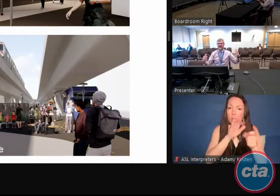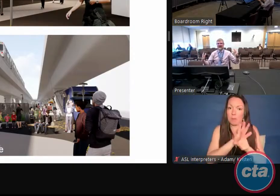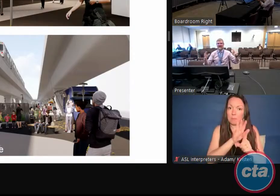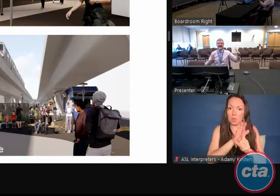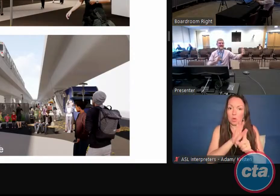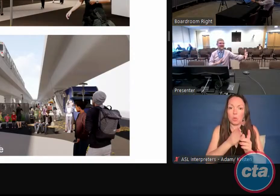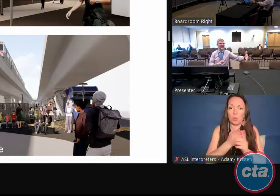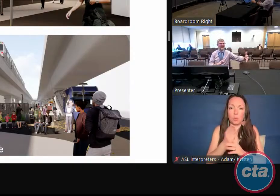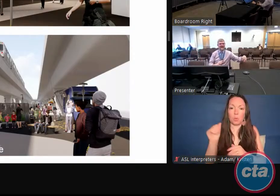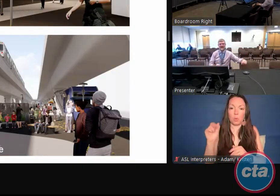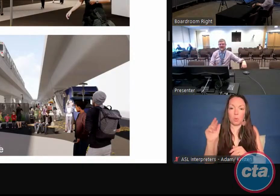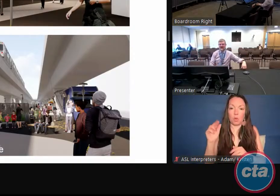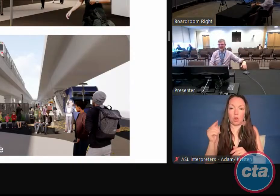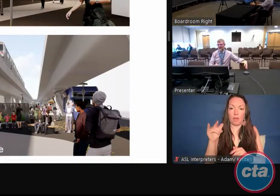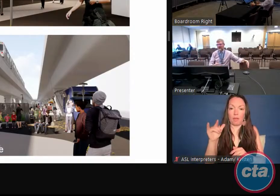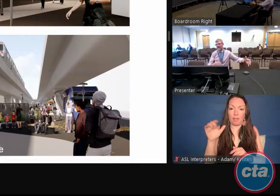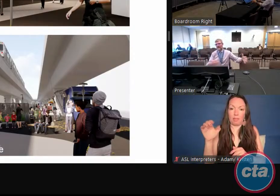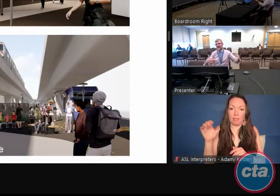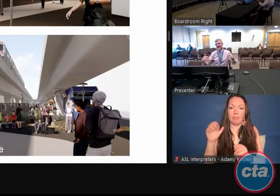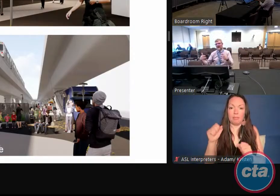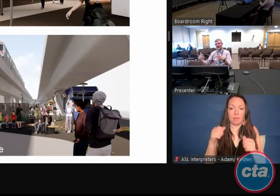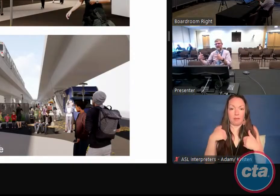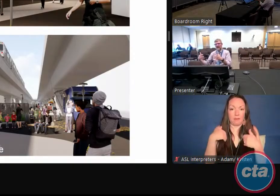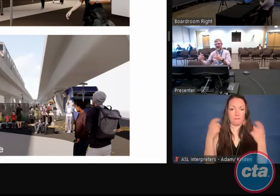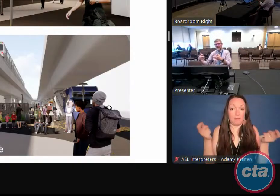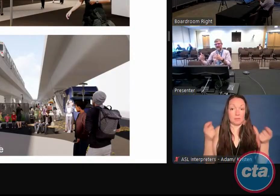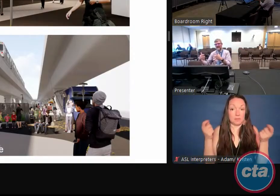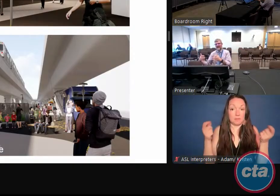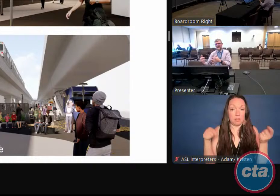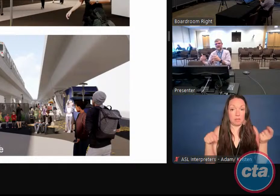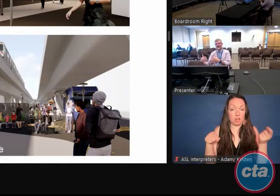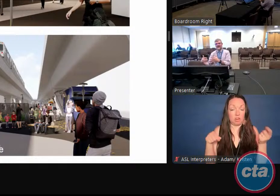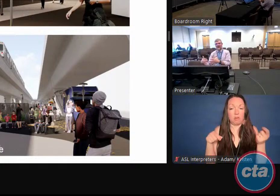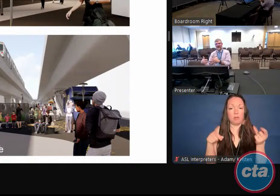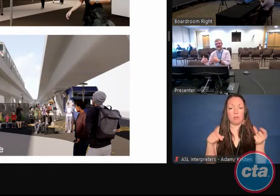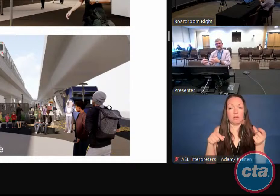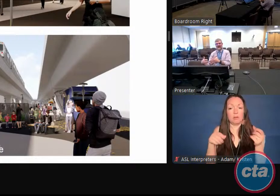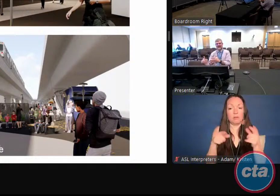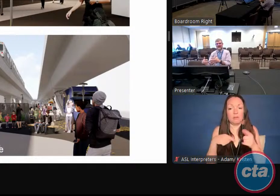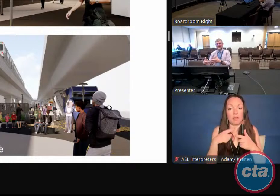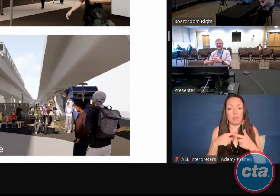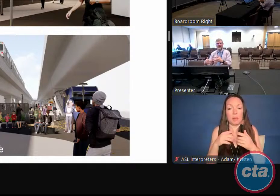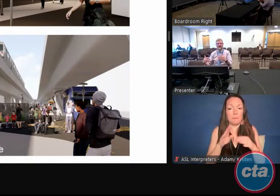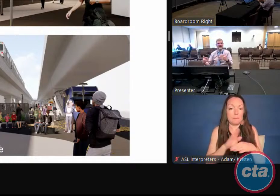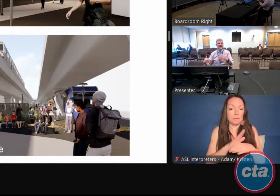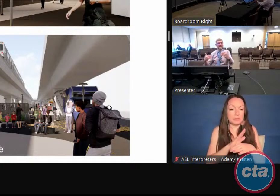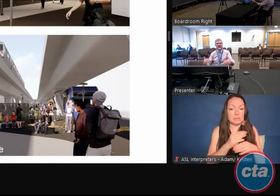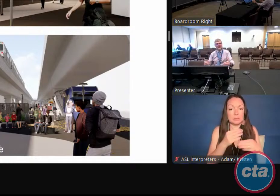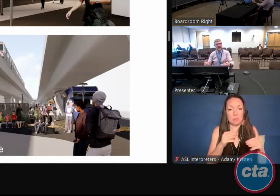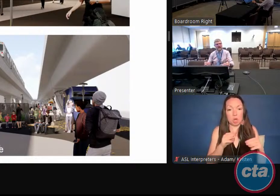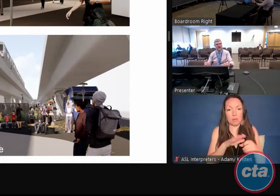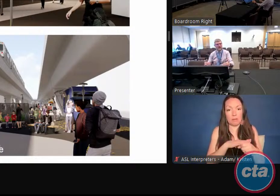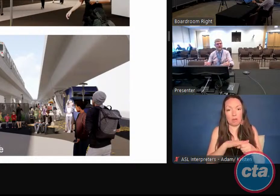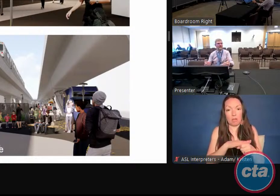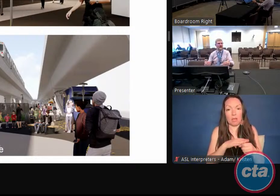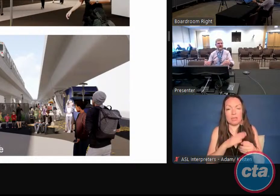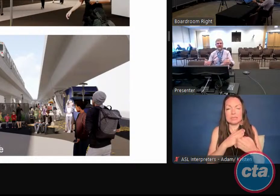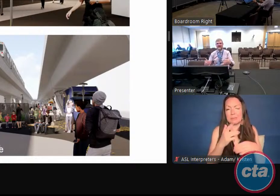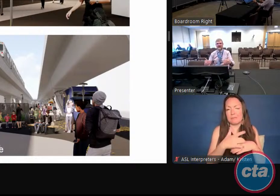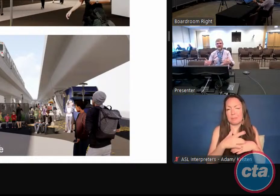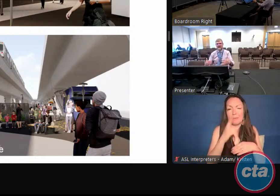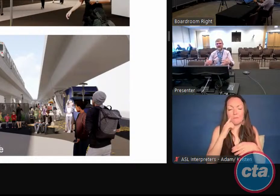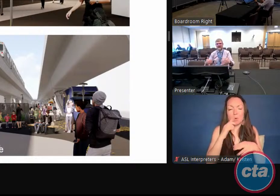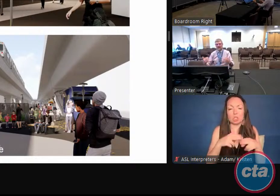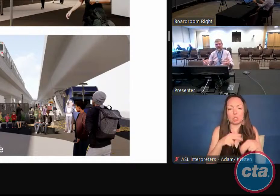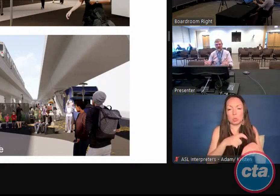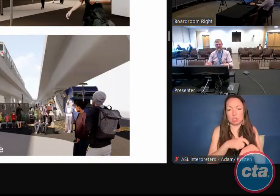there. So you can have festival activities here. And then as you get further down into these denser business market areas, there is some availability for short-term parking, right?